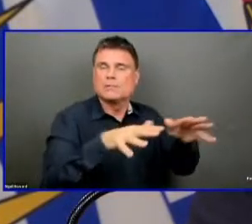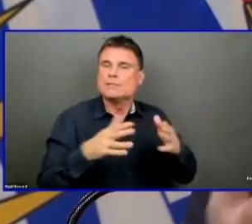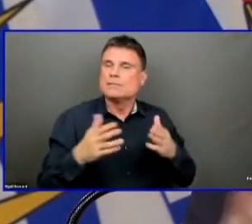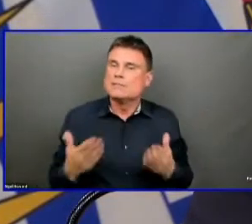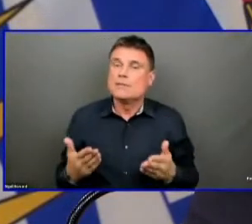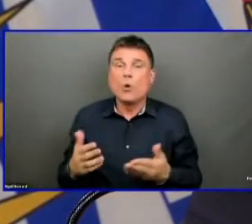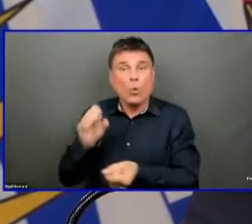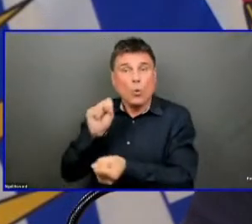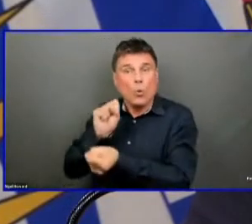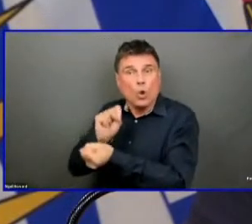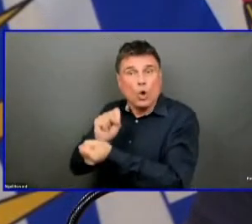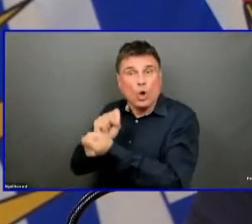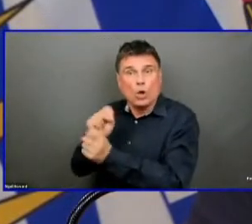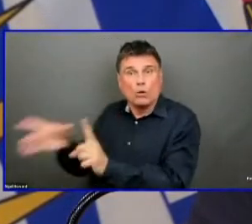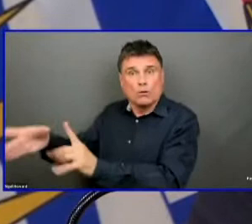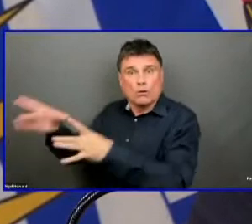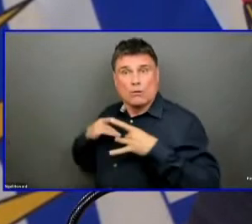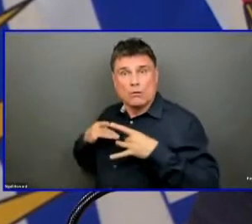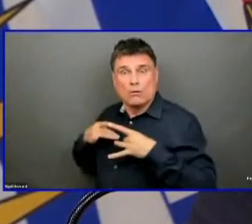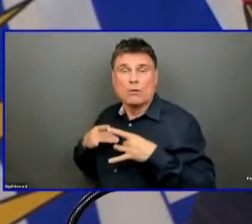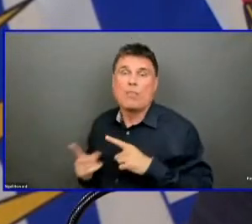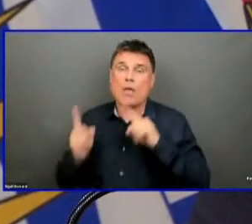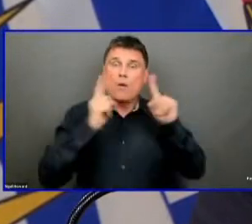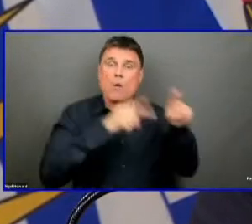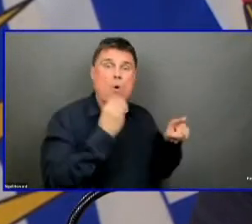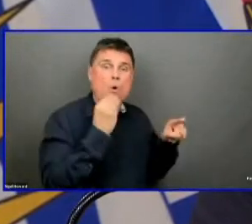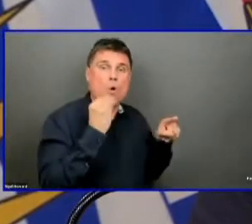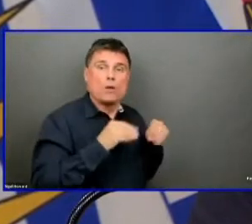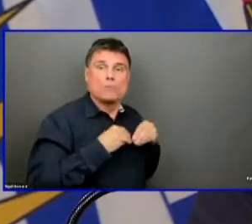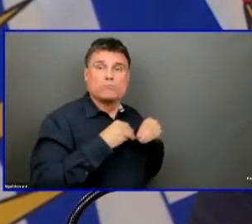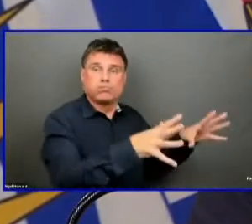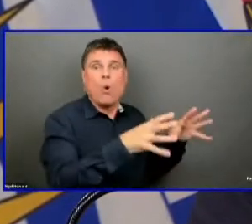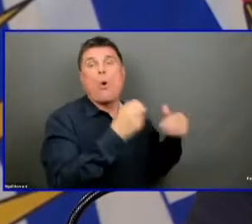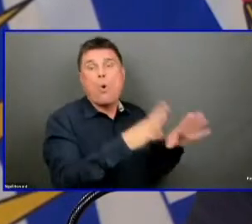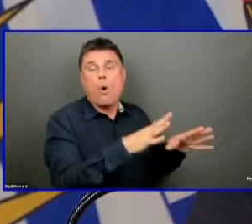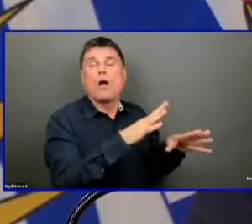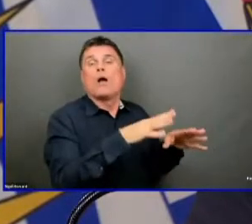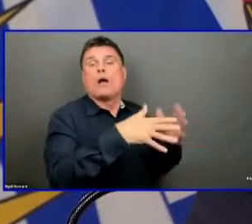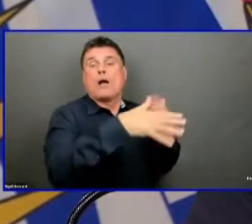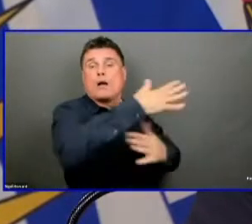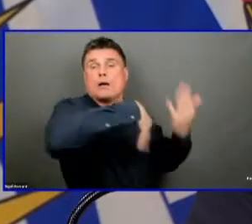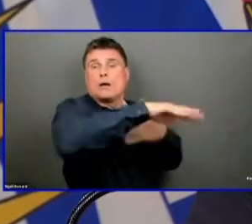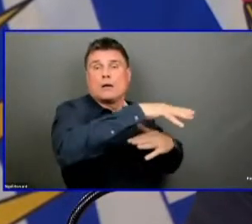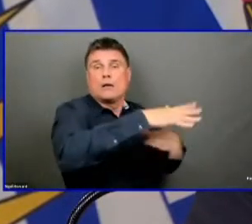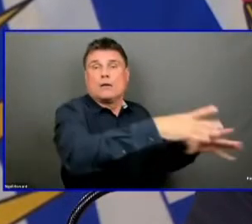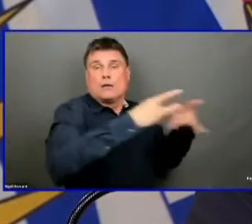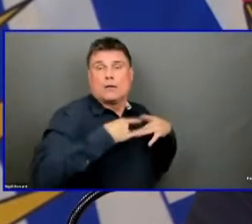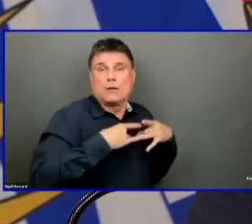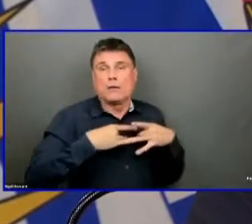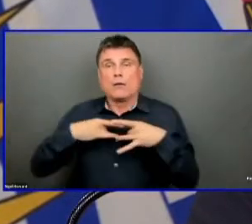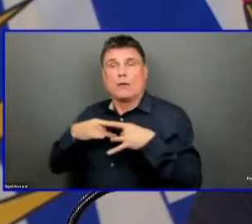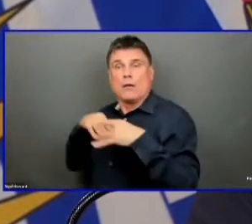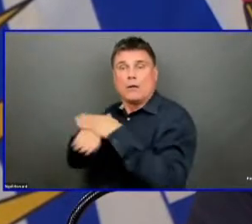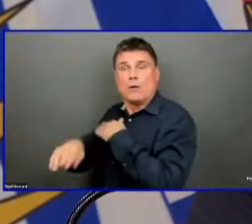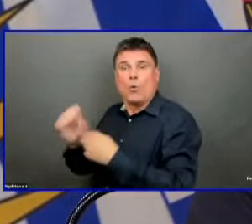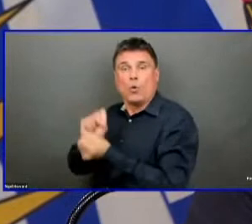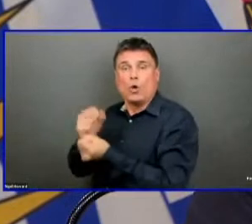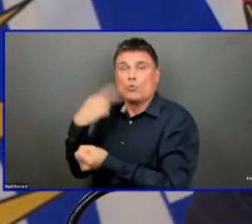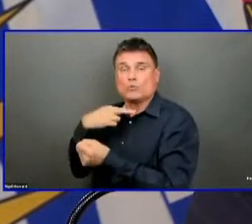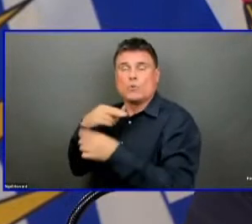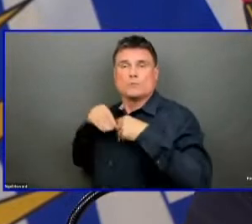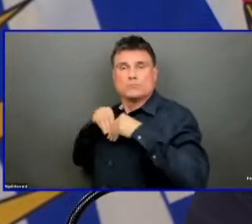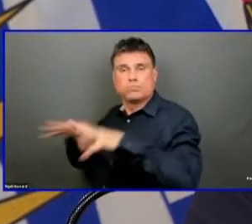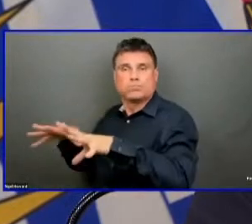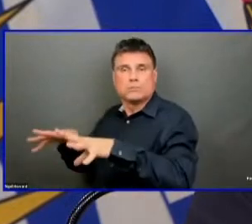workplaces in the restaurant sector and pubs and bars. And, it is unfortunate, and I hear from people